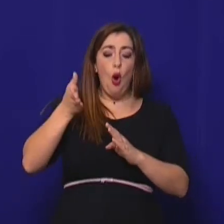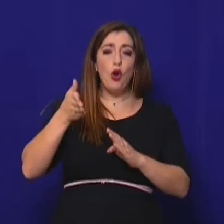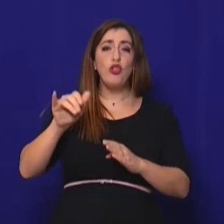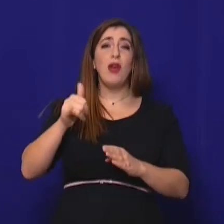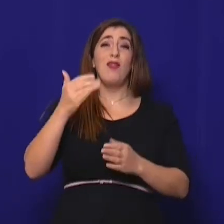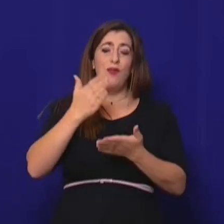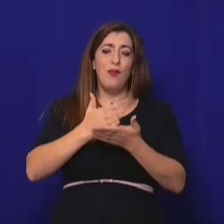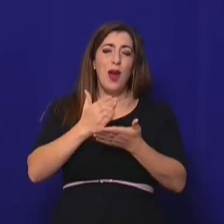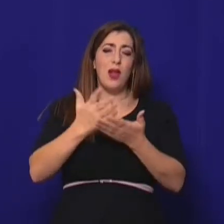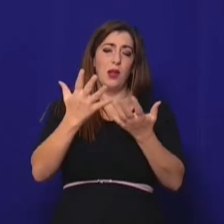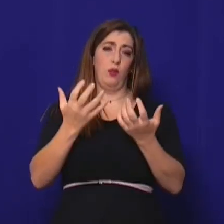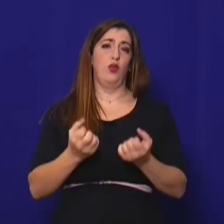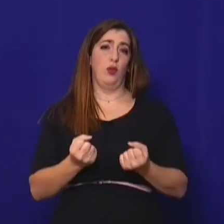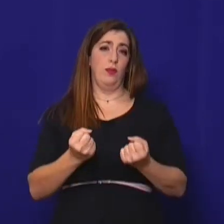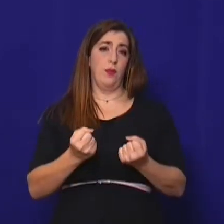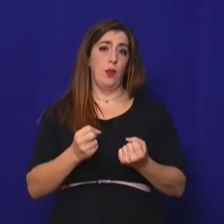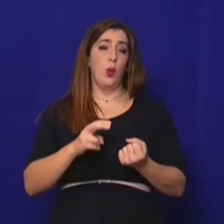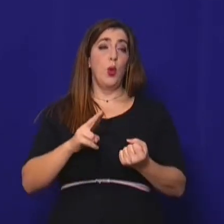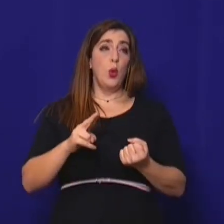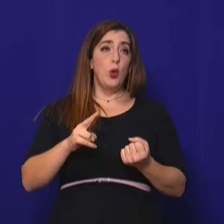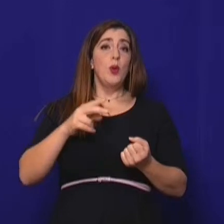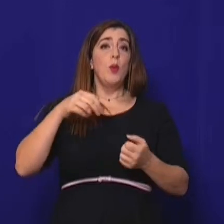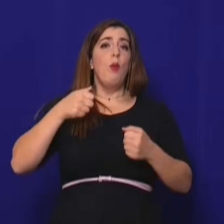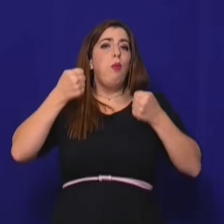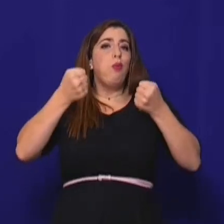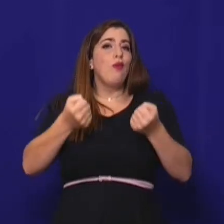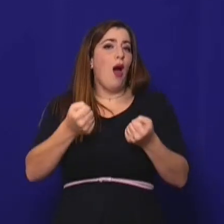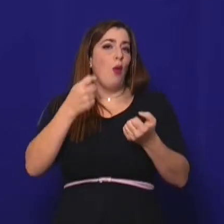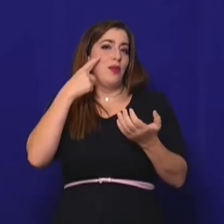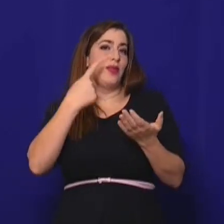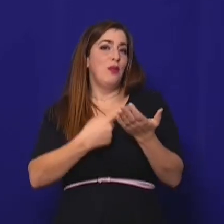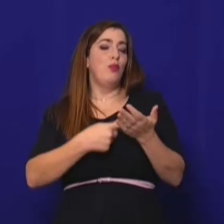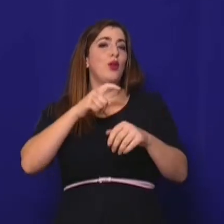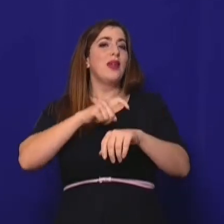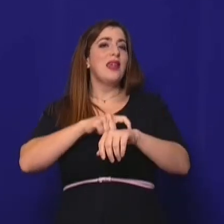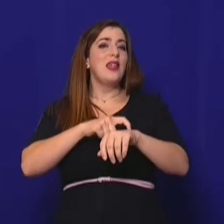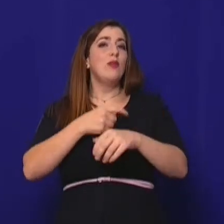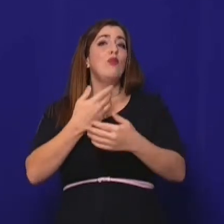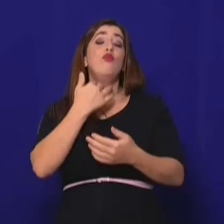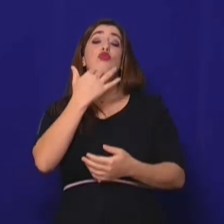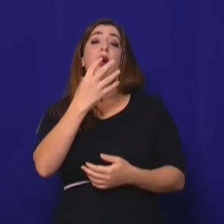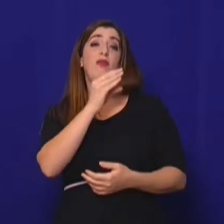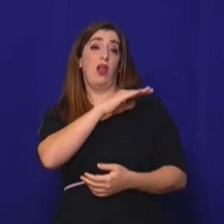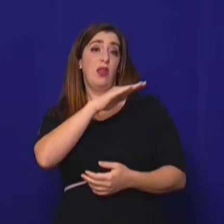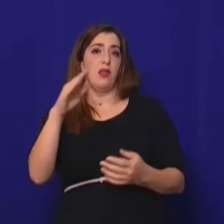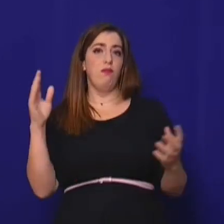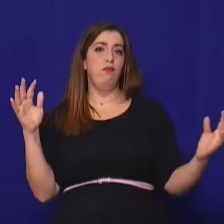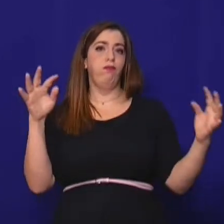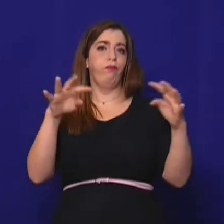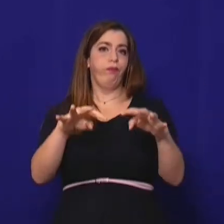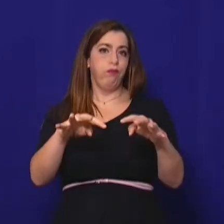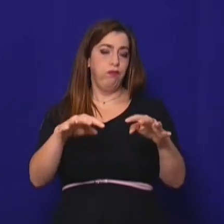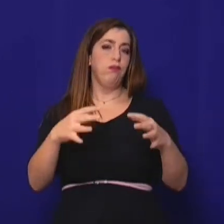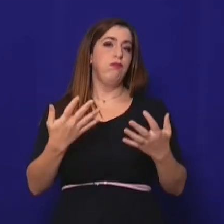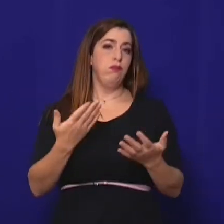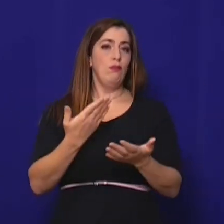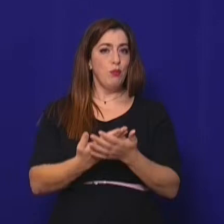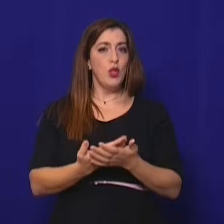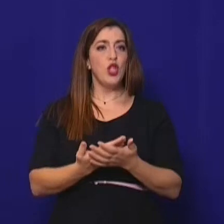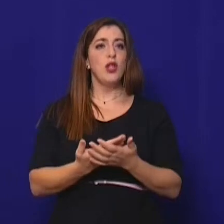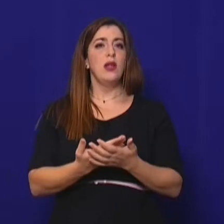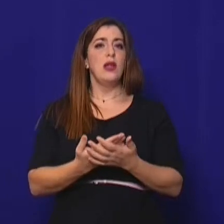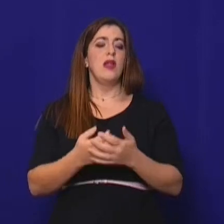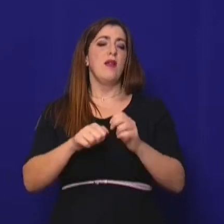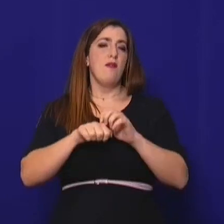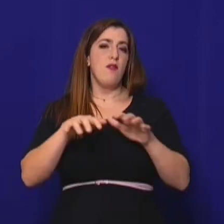u ħinijiet fejn inaqsu ċansis li huma jiltaqgħu ma' ħafna nies oħrajn. U għalhekk importanti wkoll li